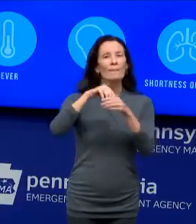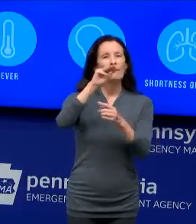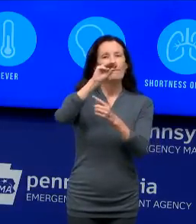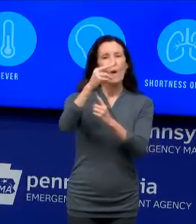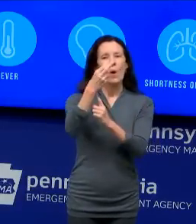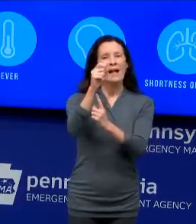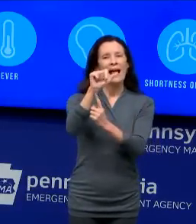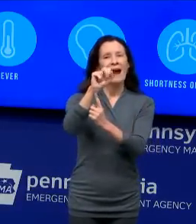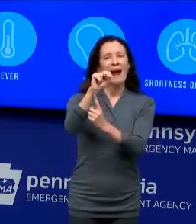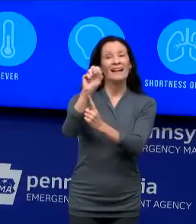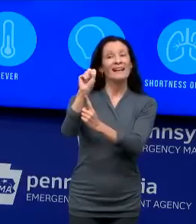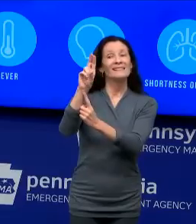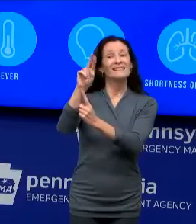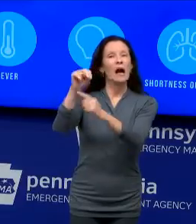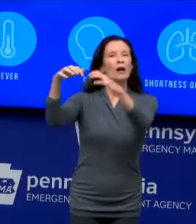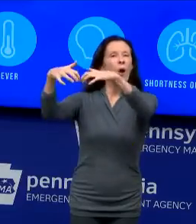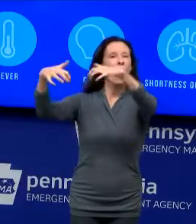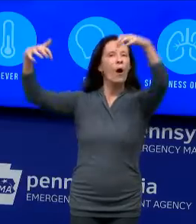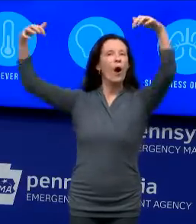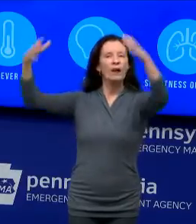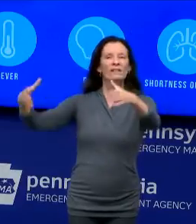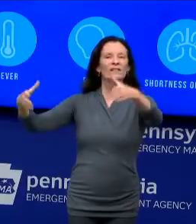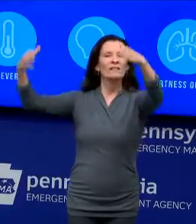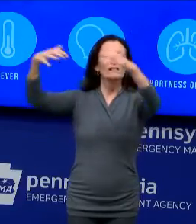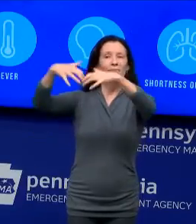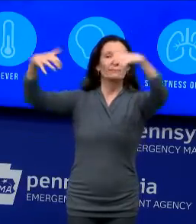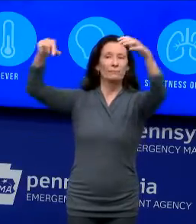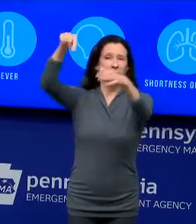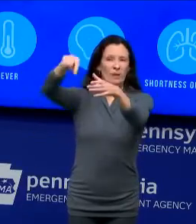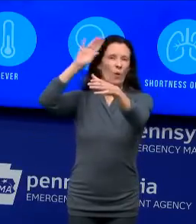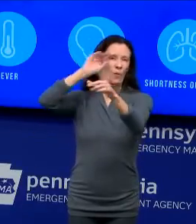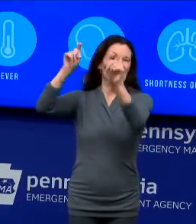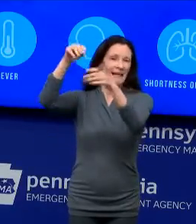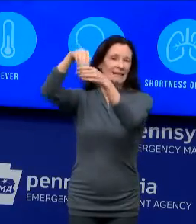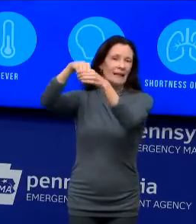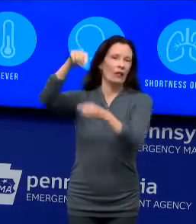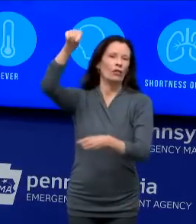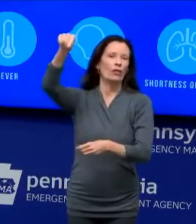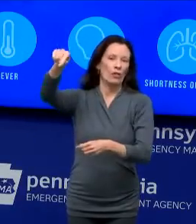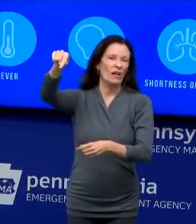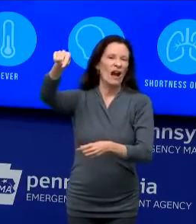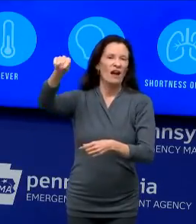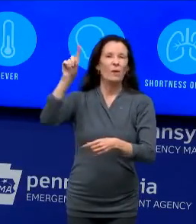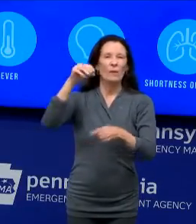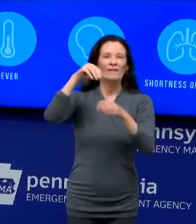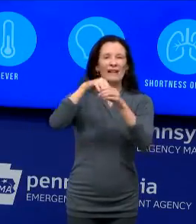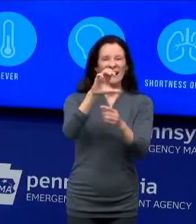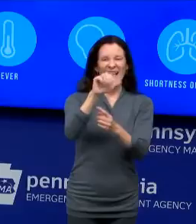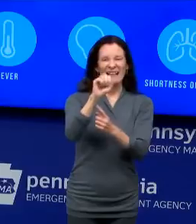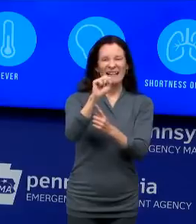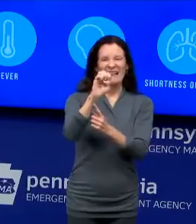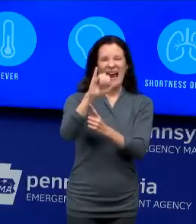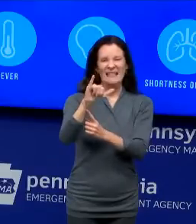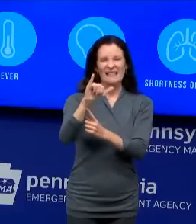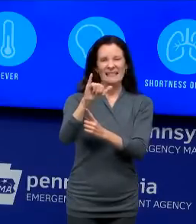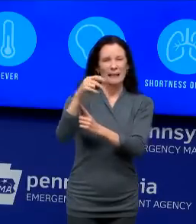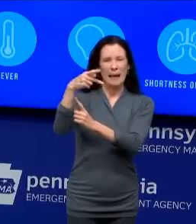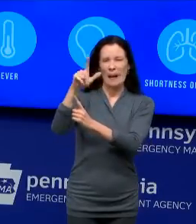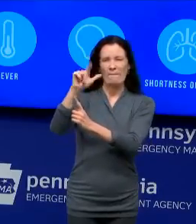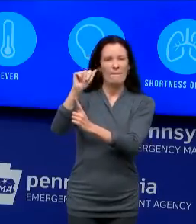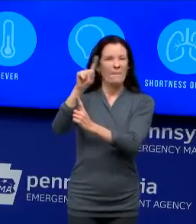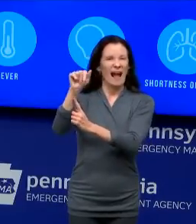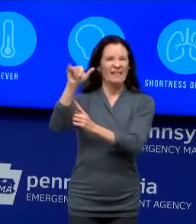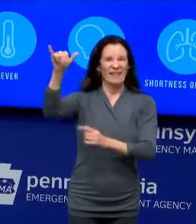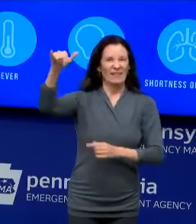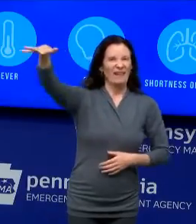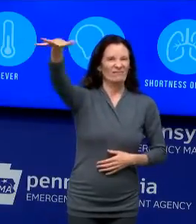in Wilkes-Barre, Luzerne County for 100 first responders and healthcare workers who